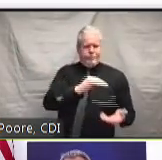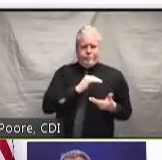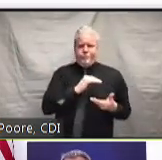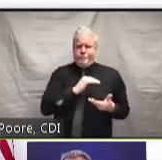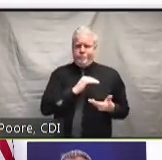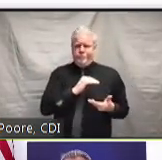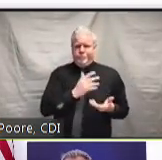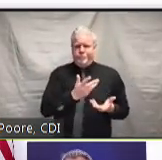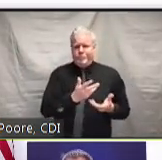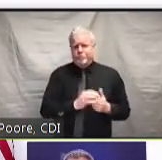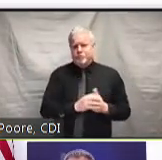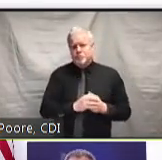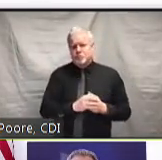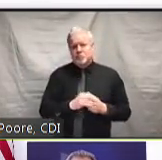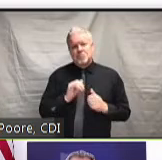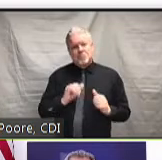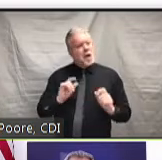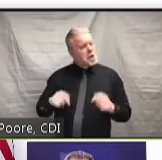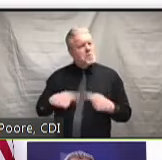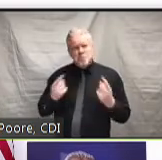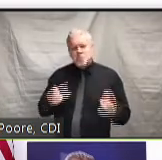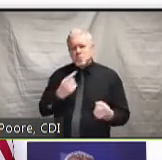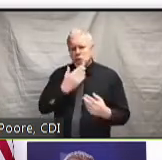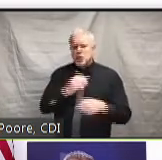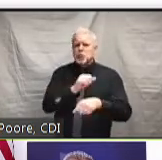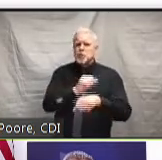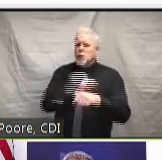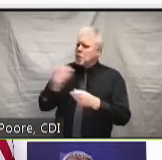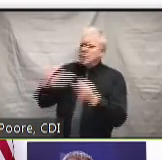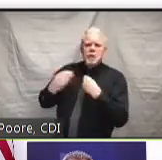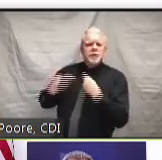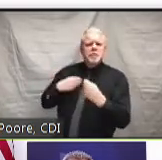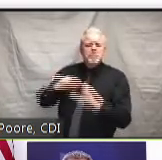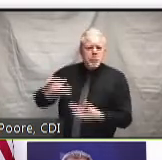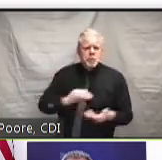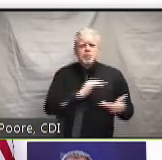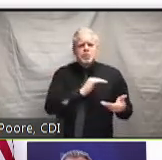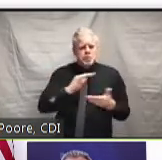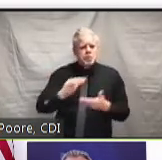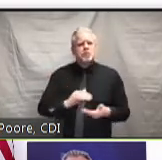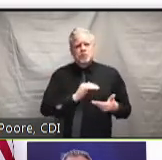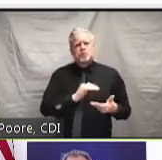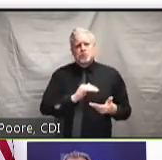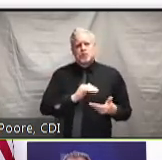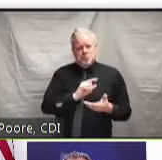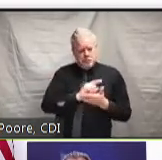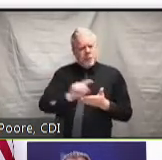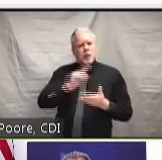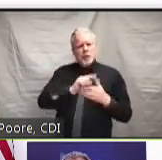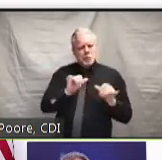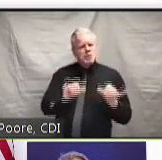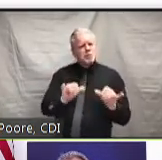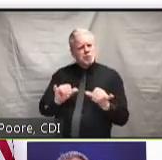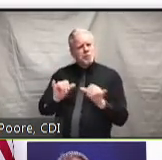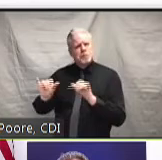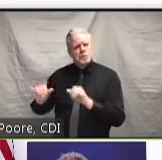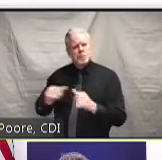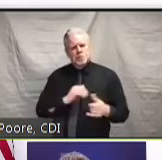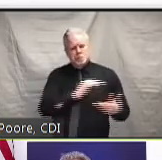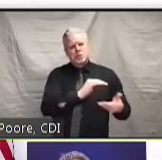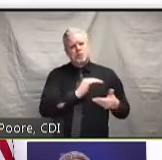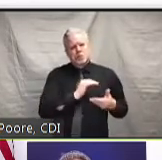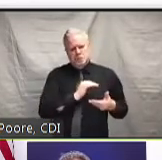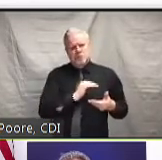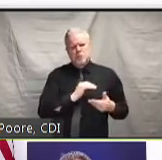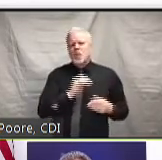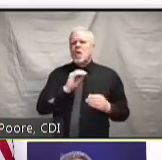job as a region getting out all of the vaccine that comes here on a week-to-week basis. And we remain hopeful that there's an increase